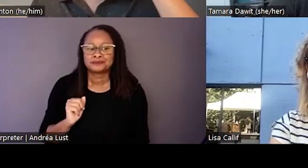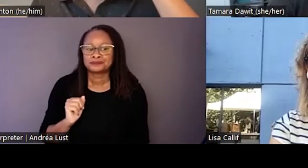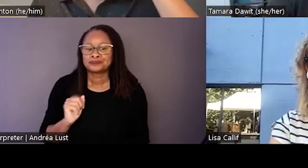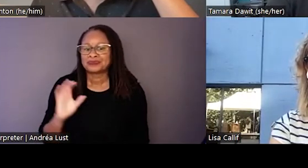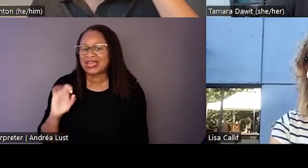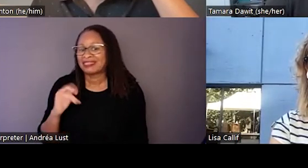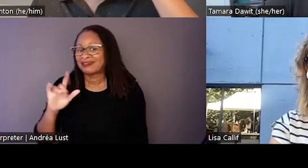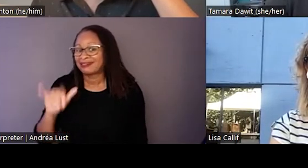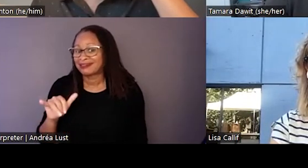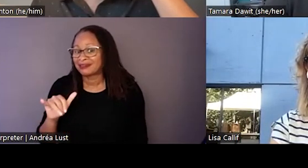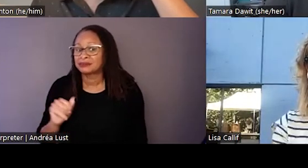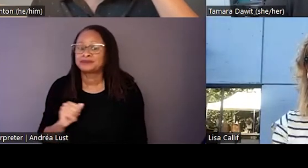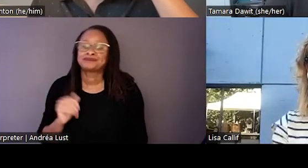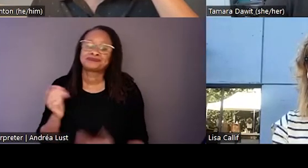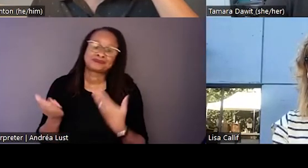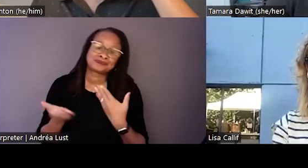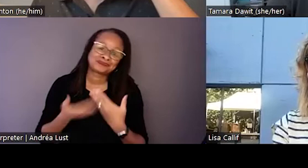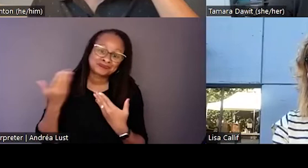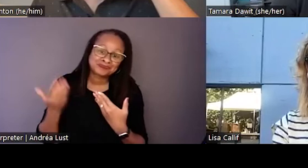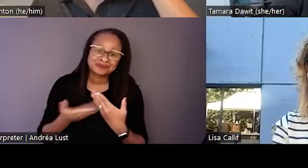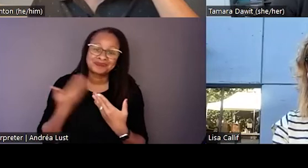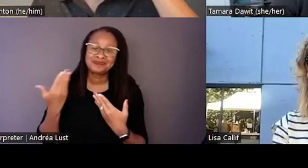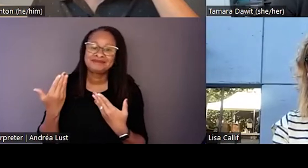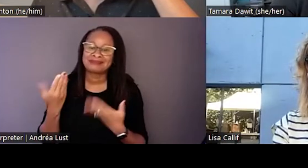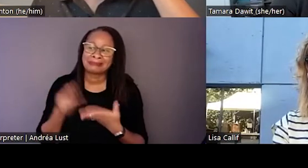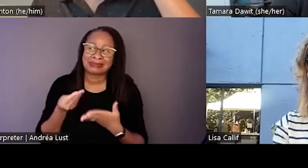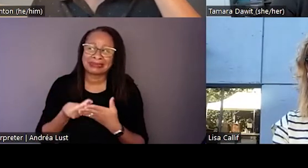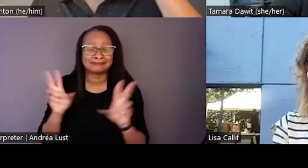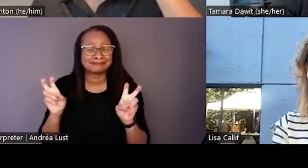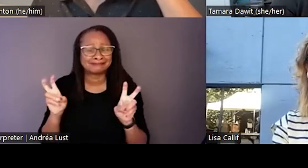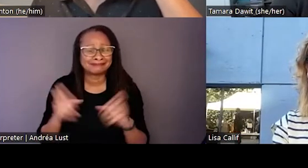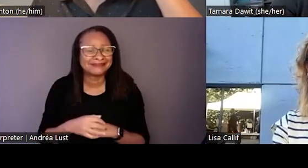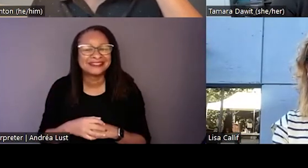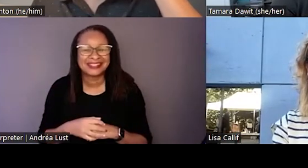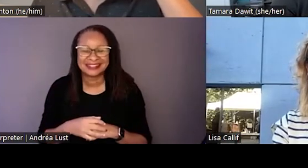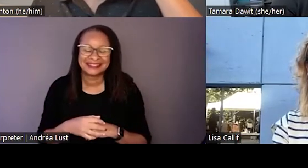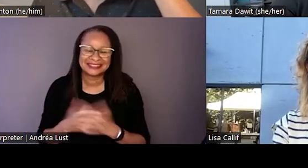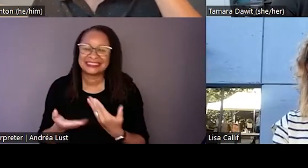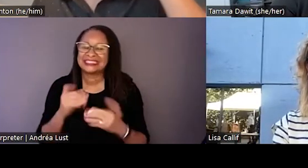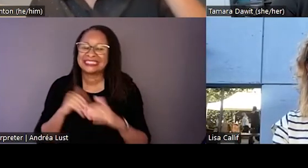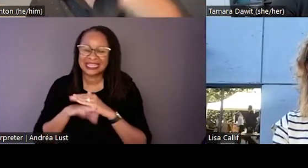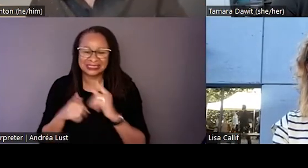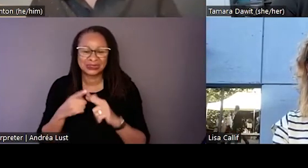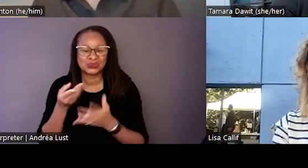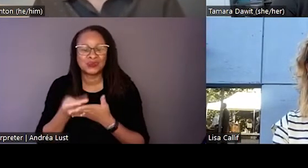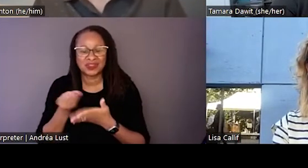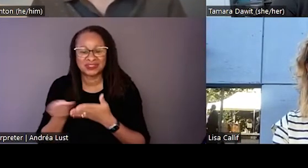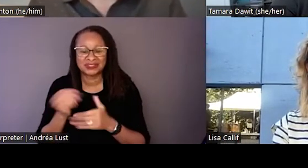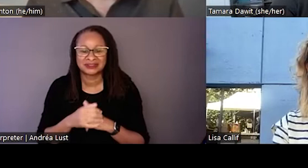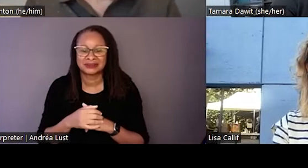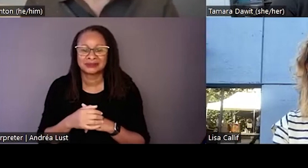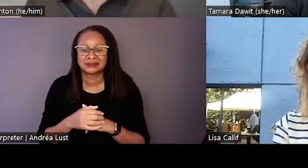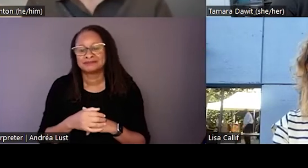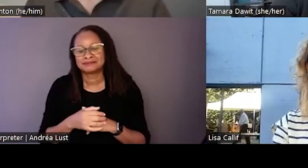ethically easy money, like easy access to like money to